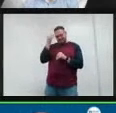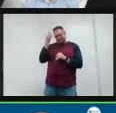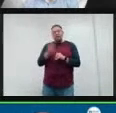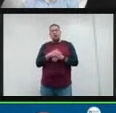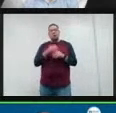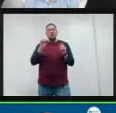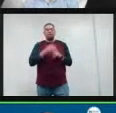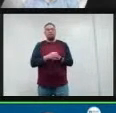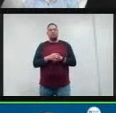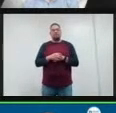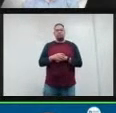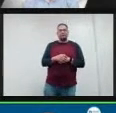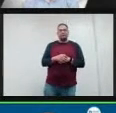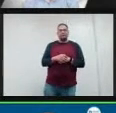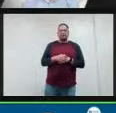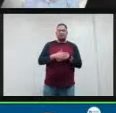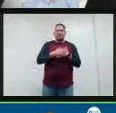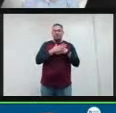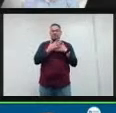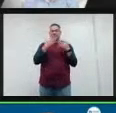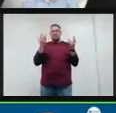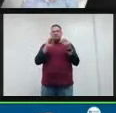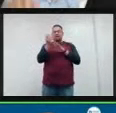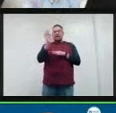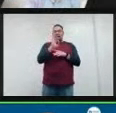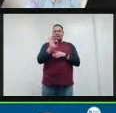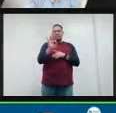Okay, any other comments on number 9?